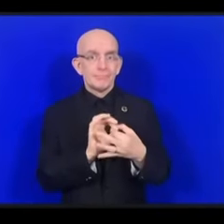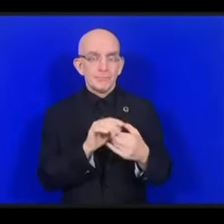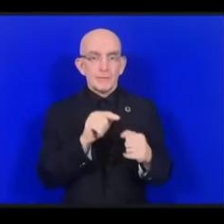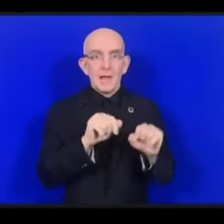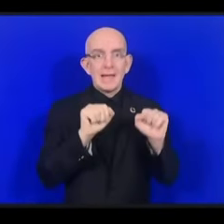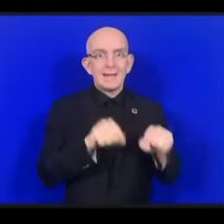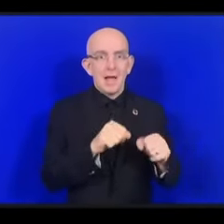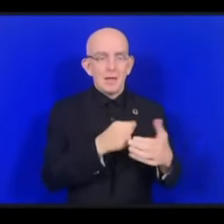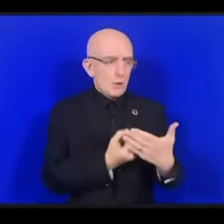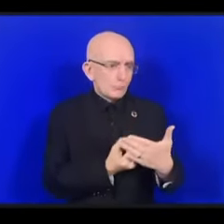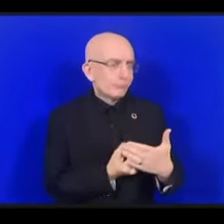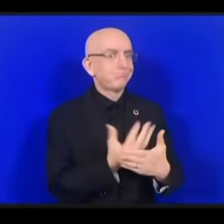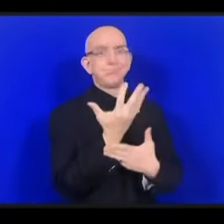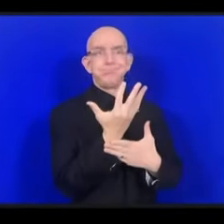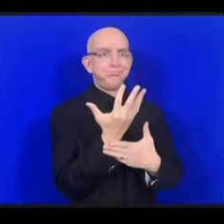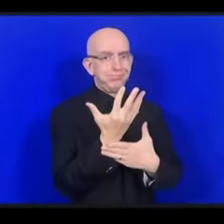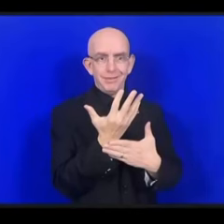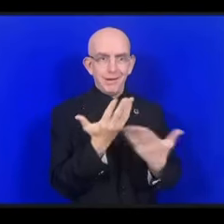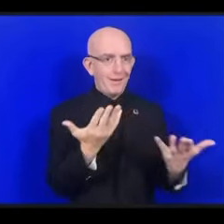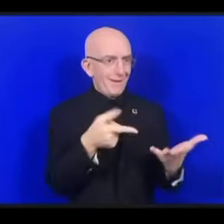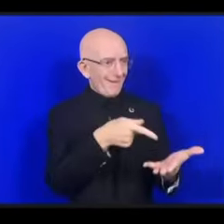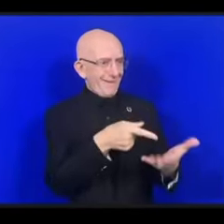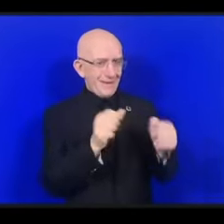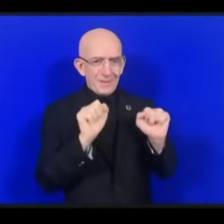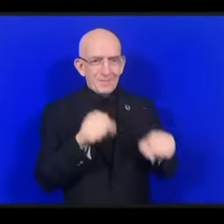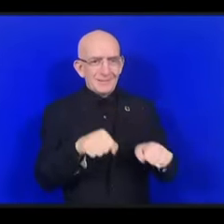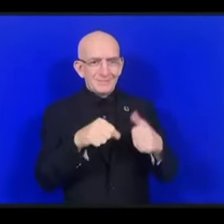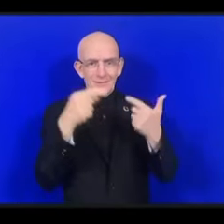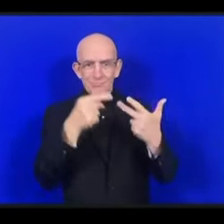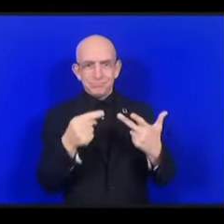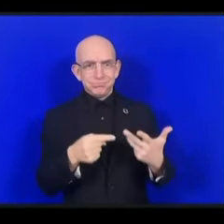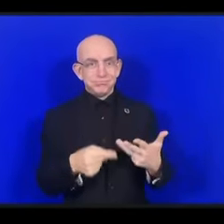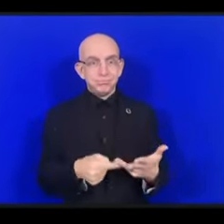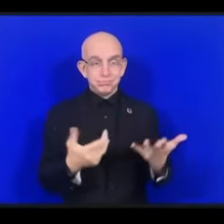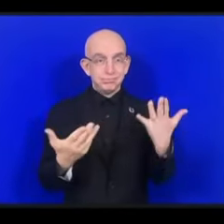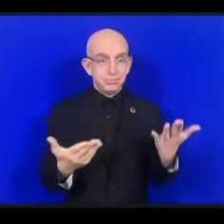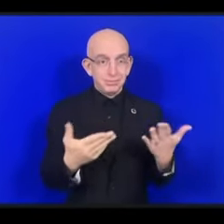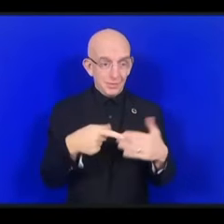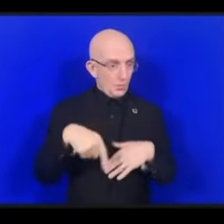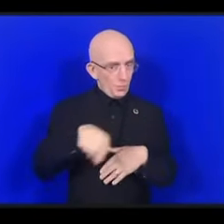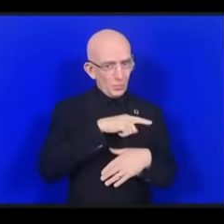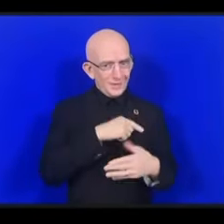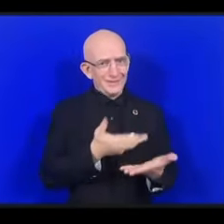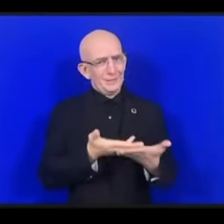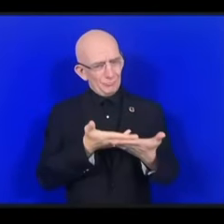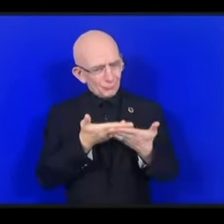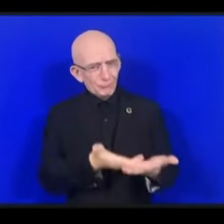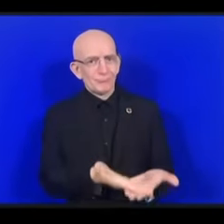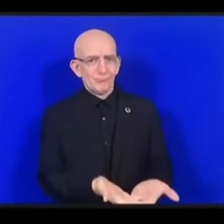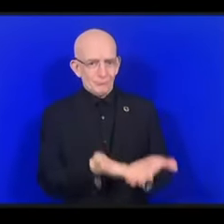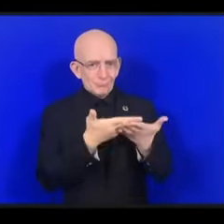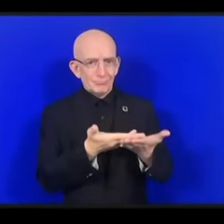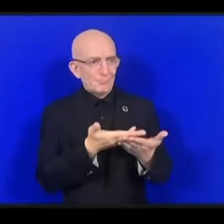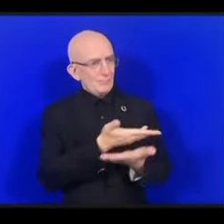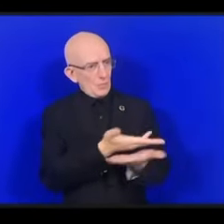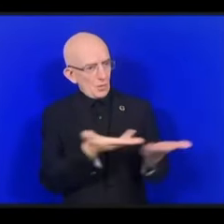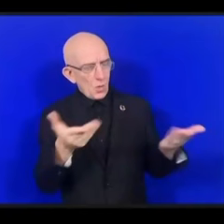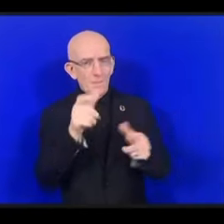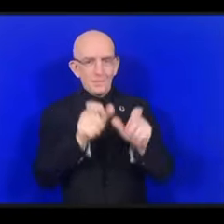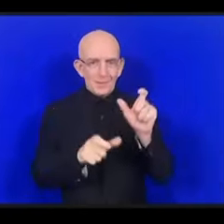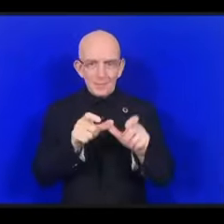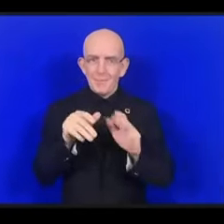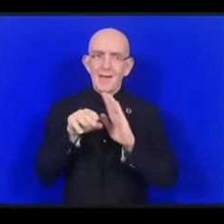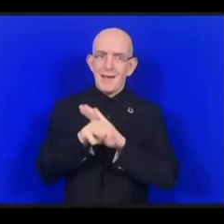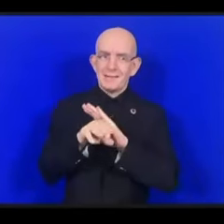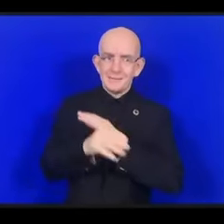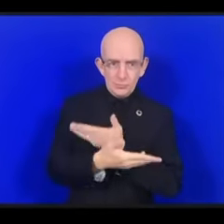Since launch of Rakuten Mobile, we have been advocating for the democratization of global telecom